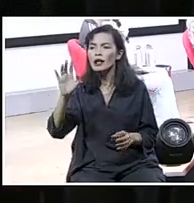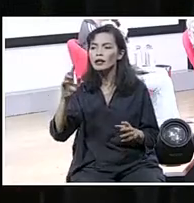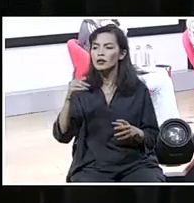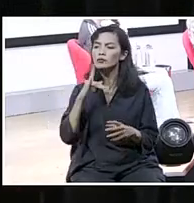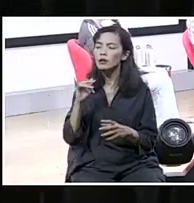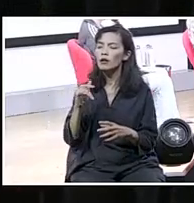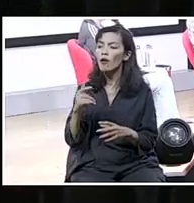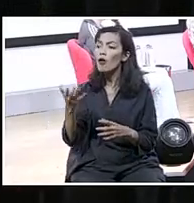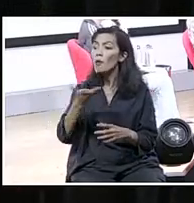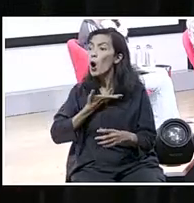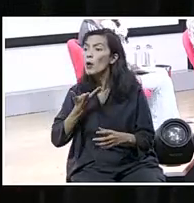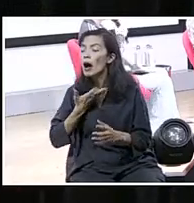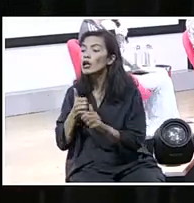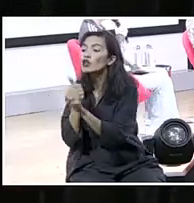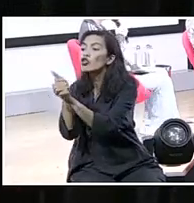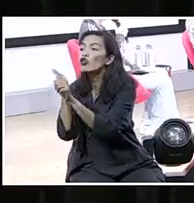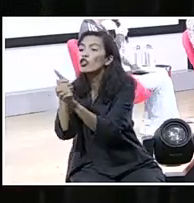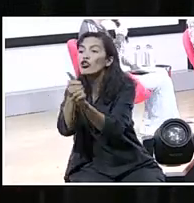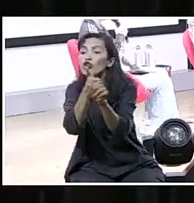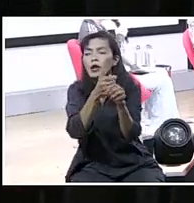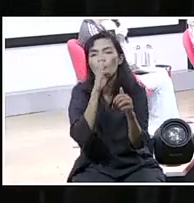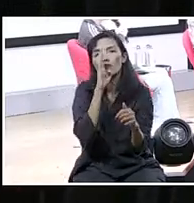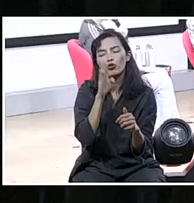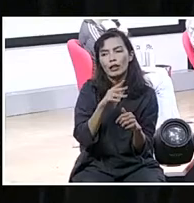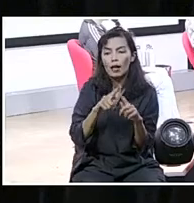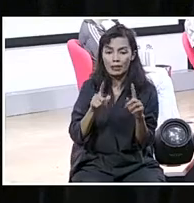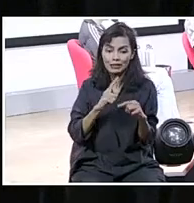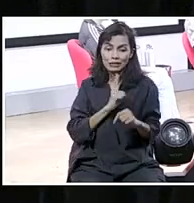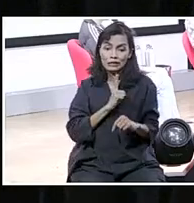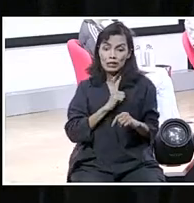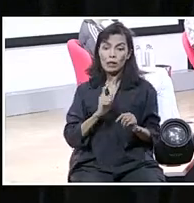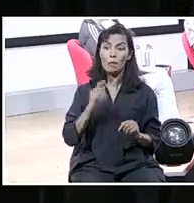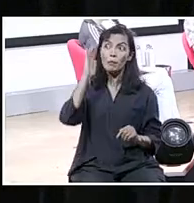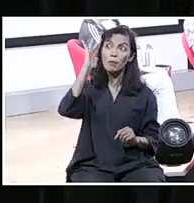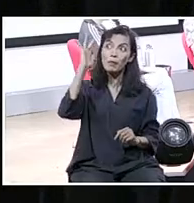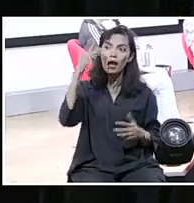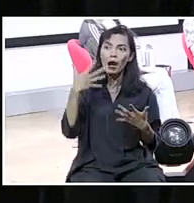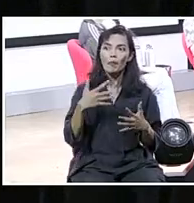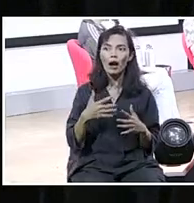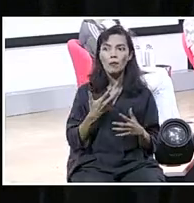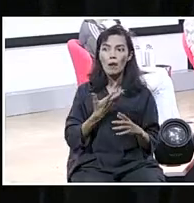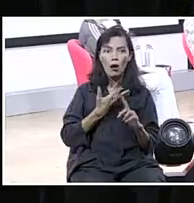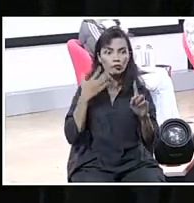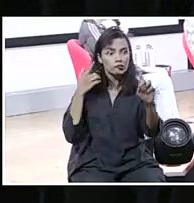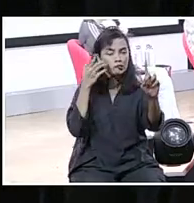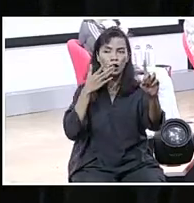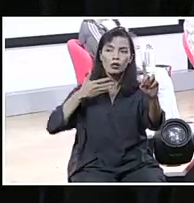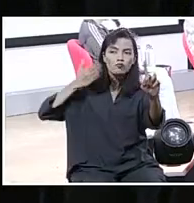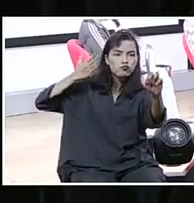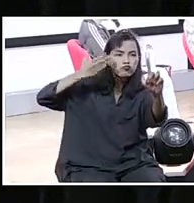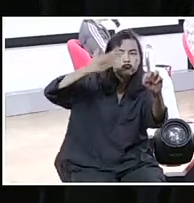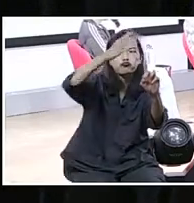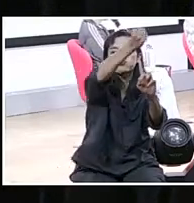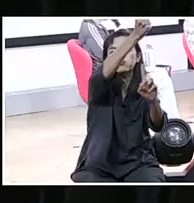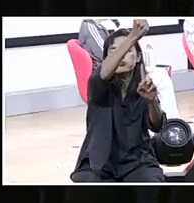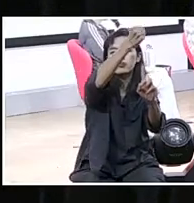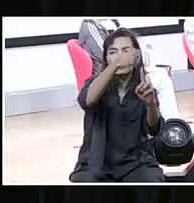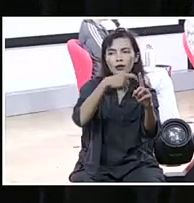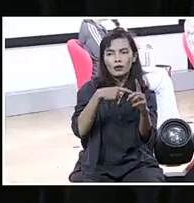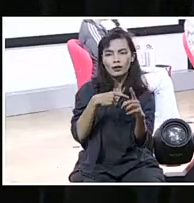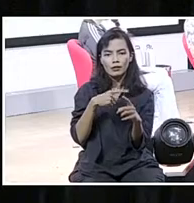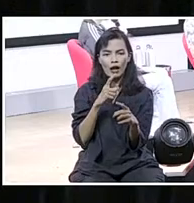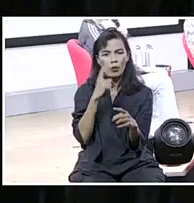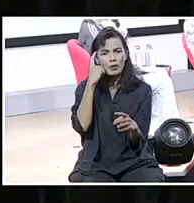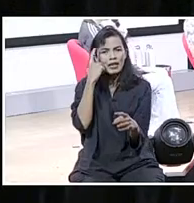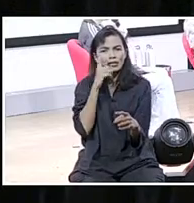because I think a lot of people out there in life are not happy because they aren't living their dream. They didn't pursue the path that they wanted